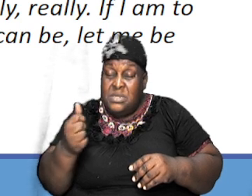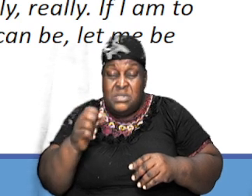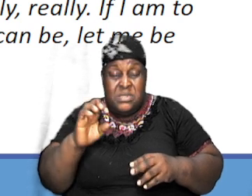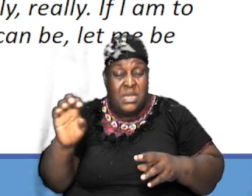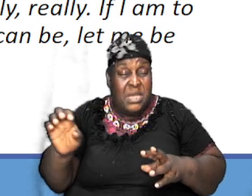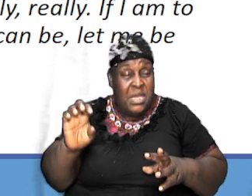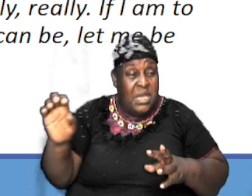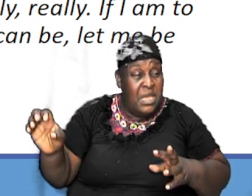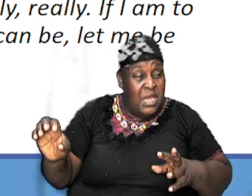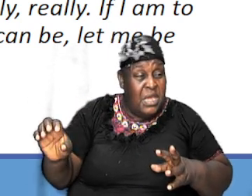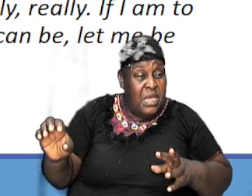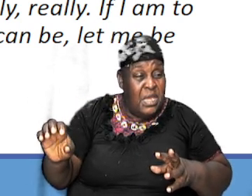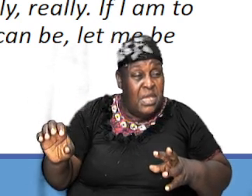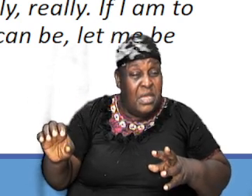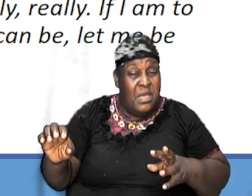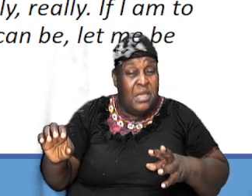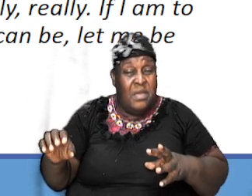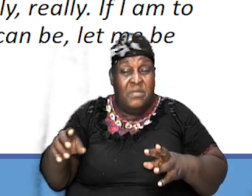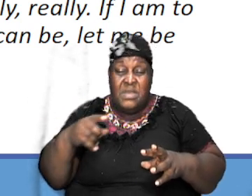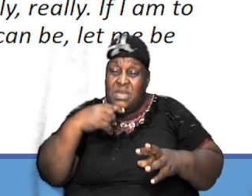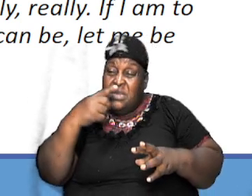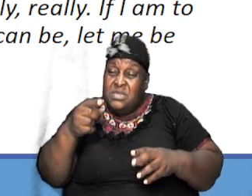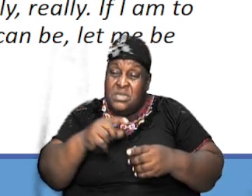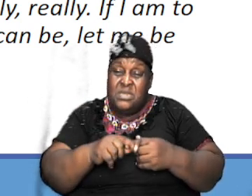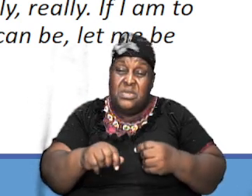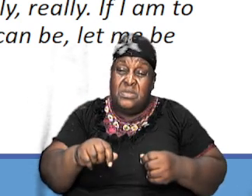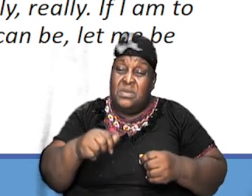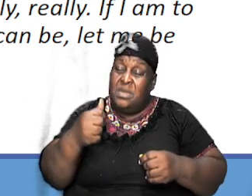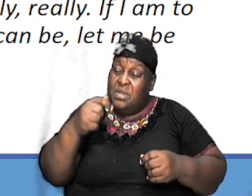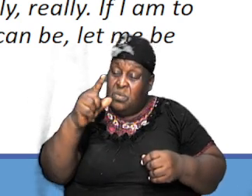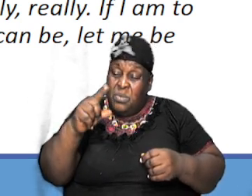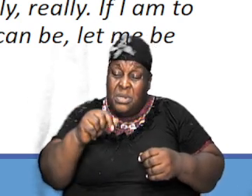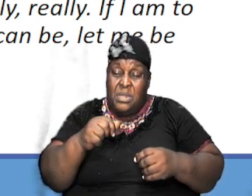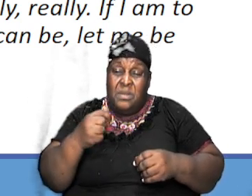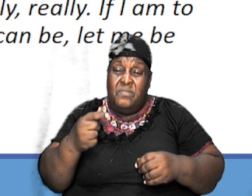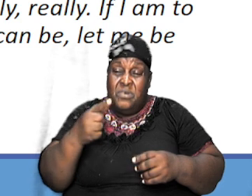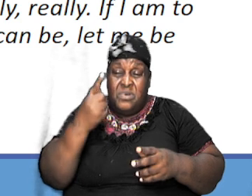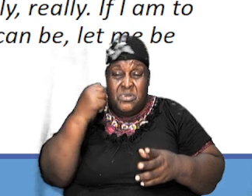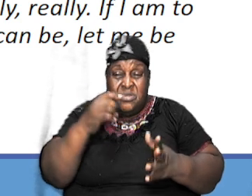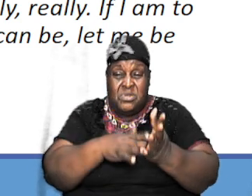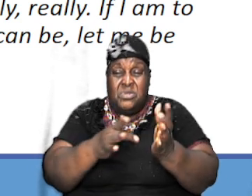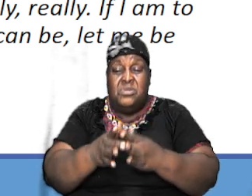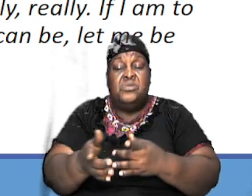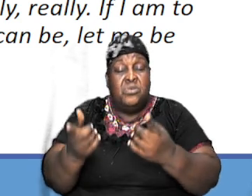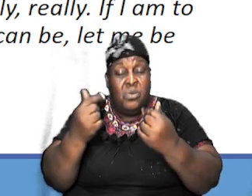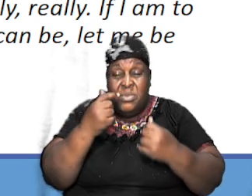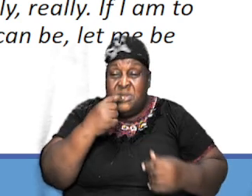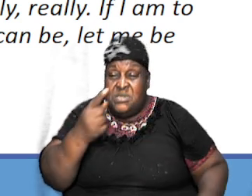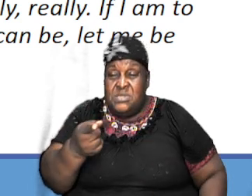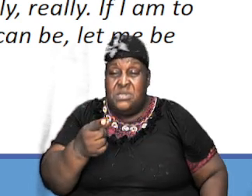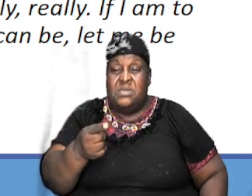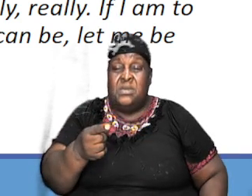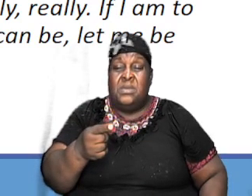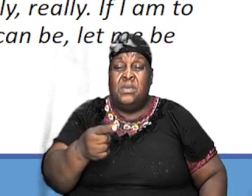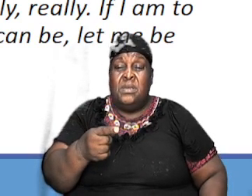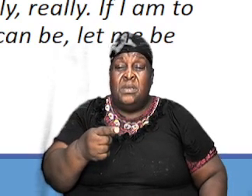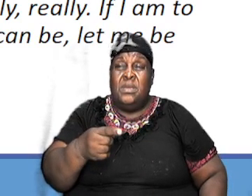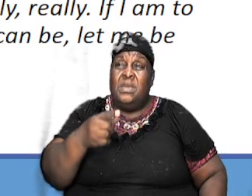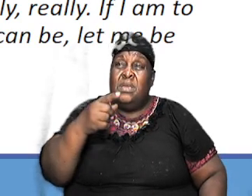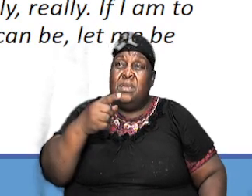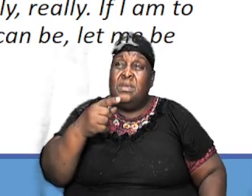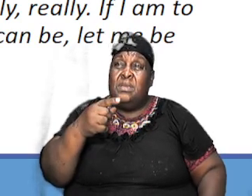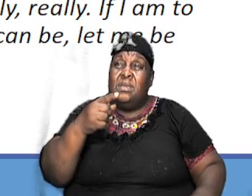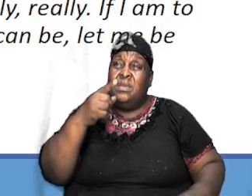ever attribute the I am to anyone else. So for Jesus to come and say that he is the I